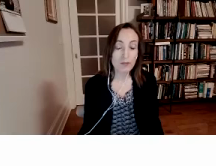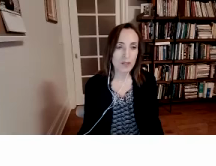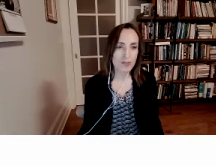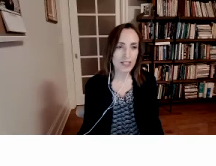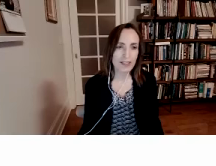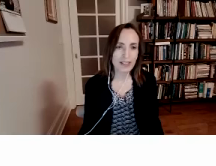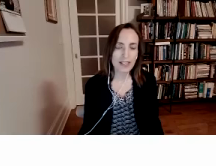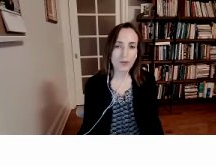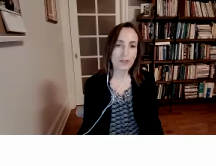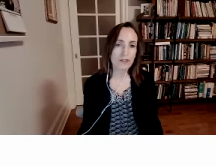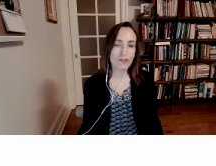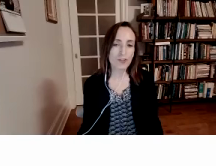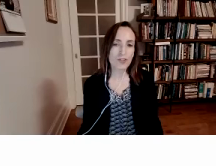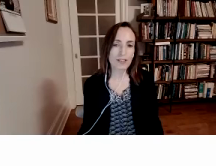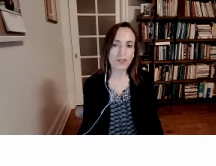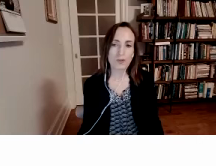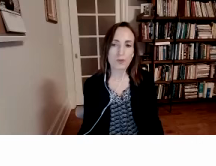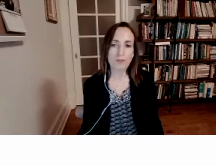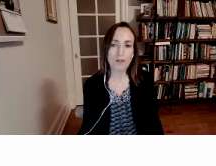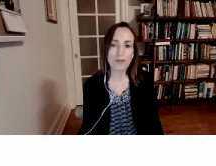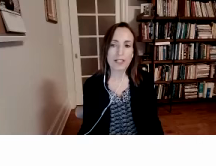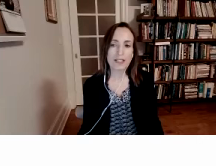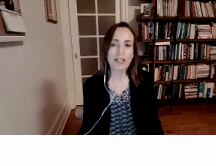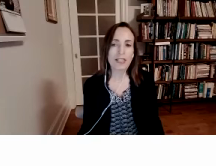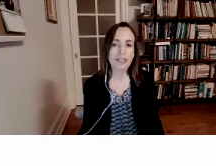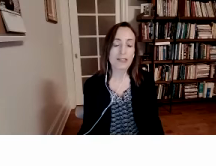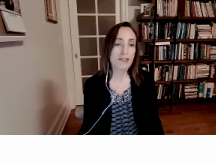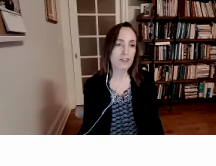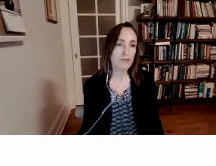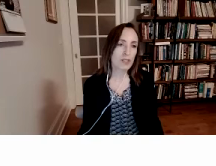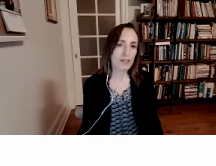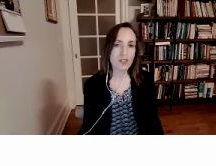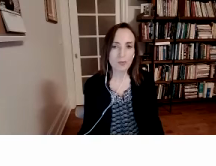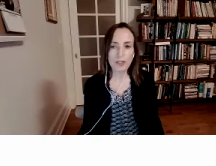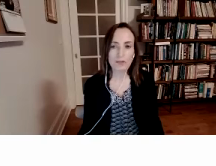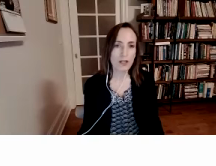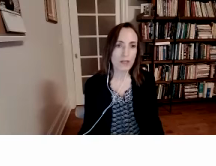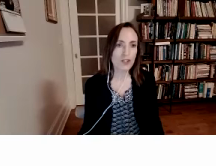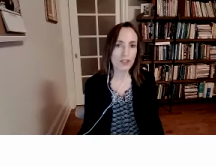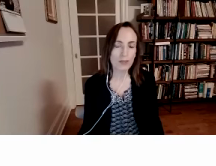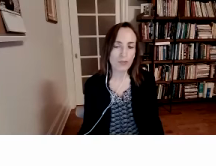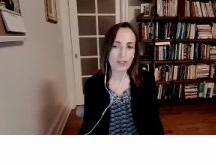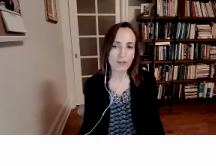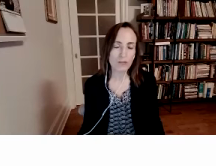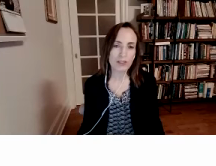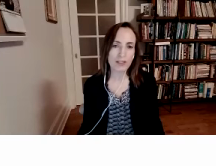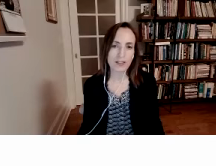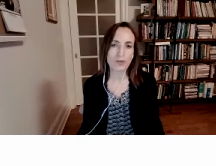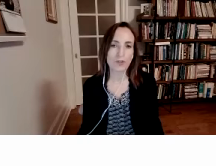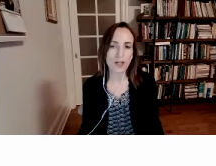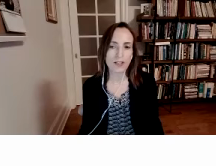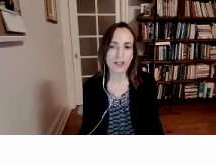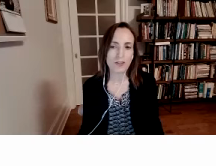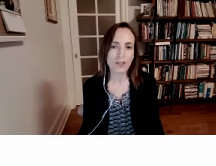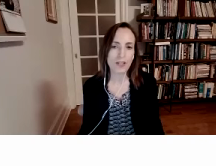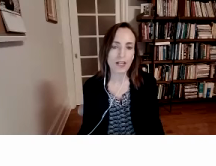loved the marmalade. So in the 3rd sentence, the word marmalade is given because it's been mentioned in the preceding